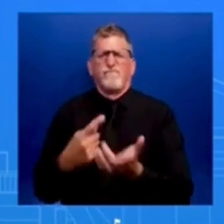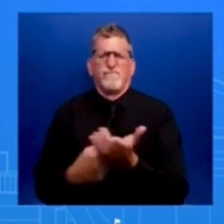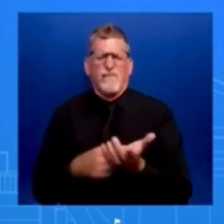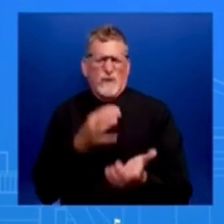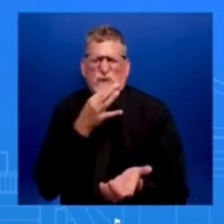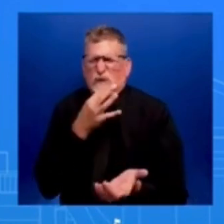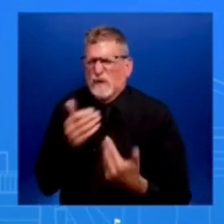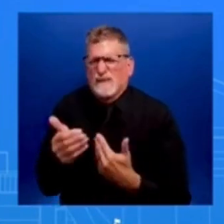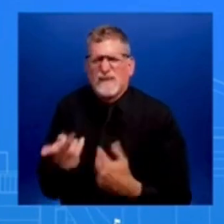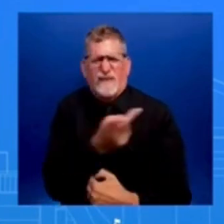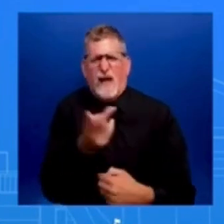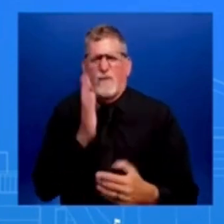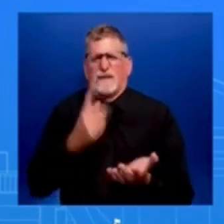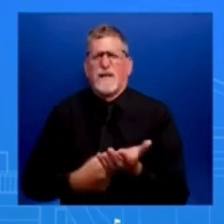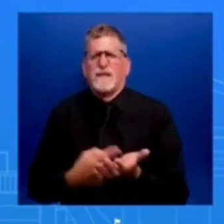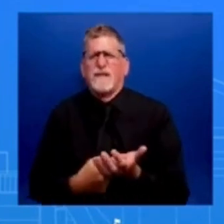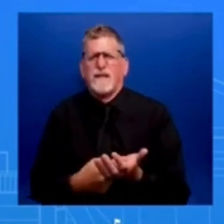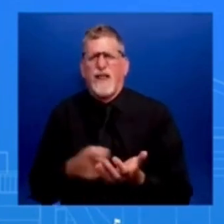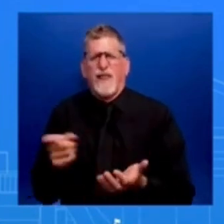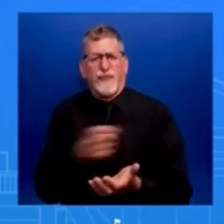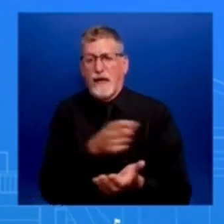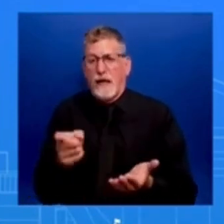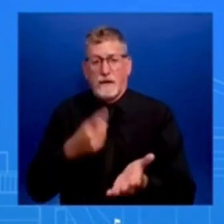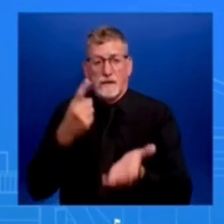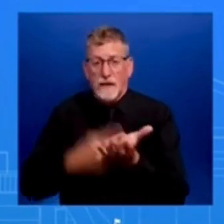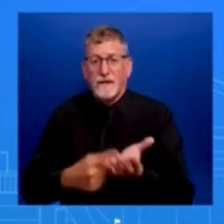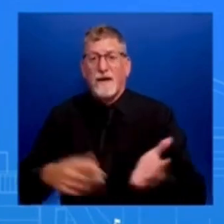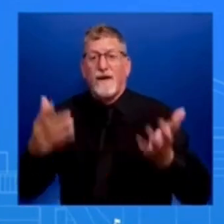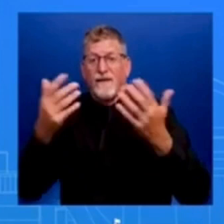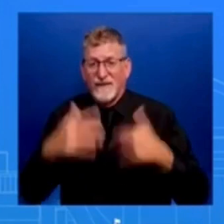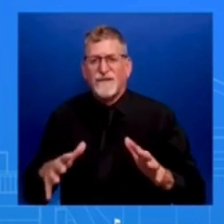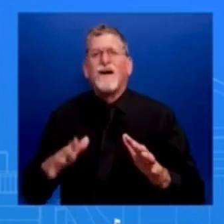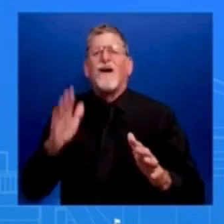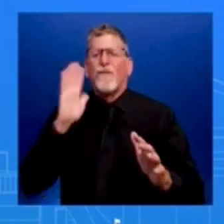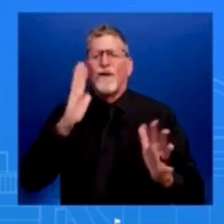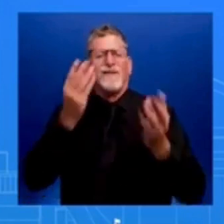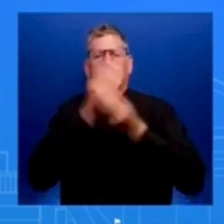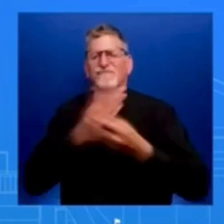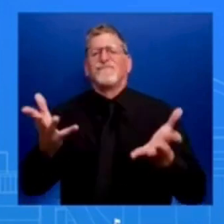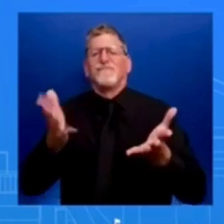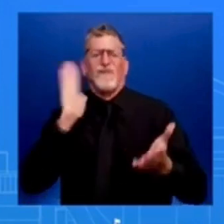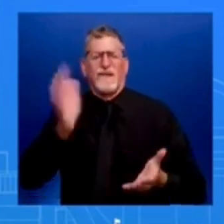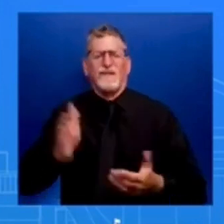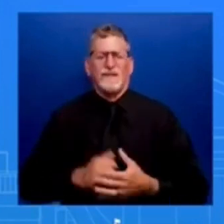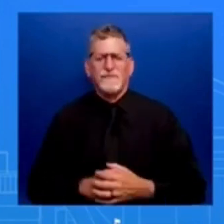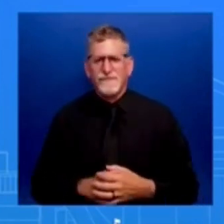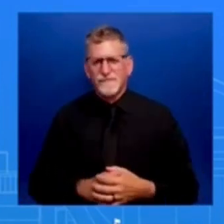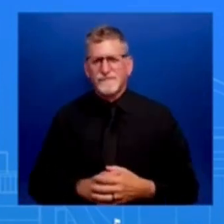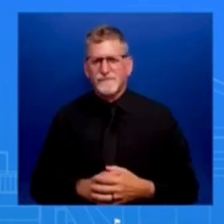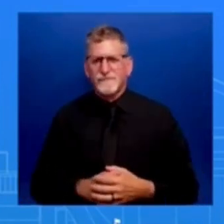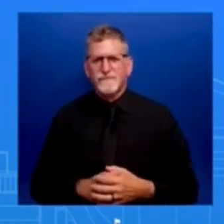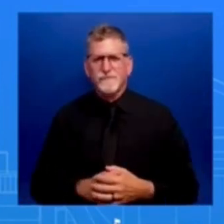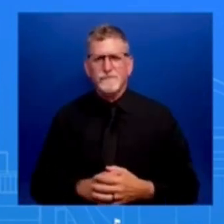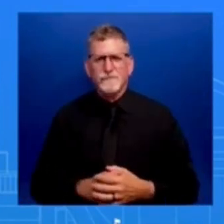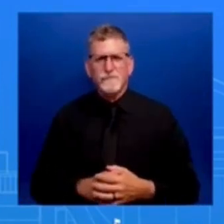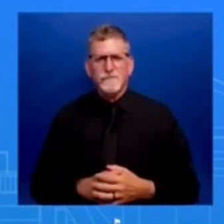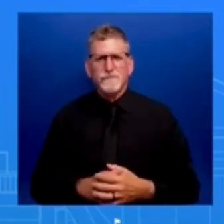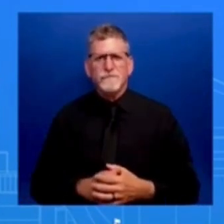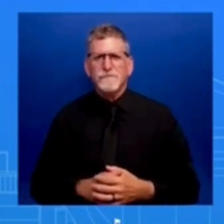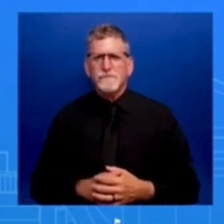the opportunity to go through their agenda. Thanks, Karine. I know that so far you guys